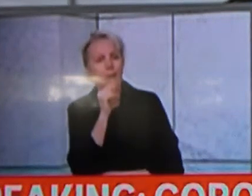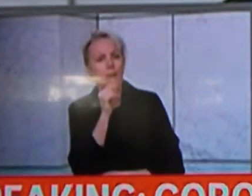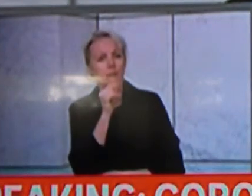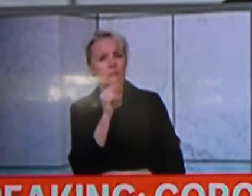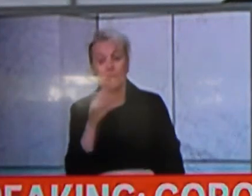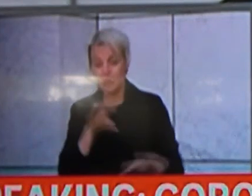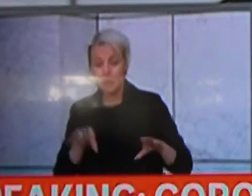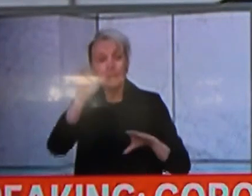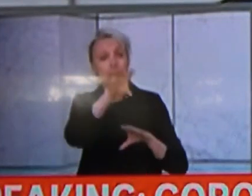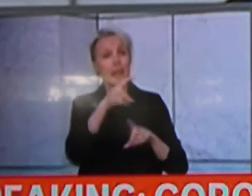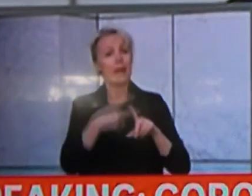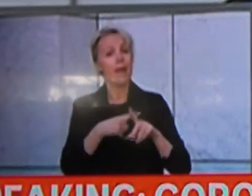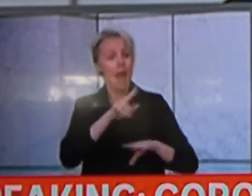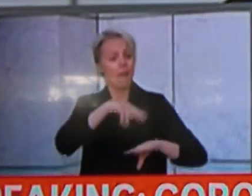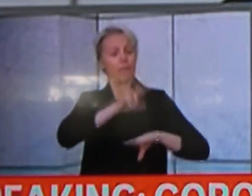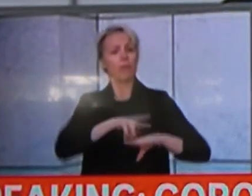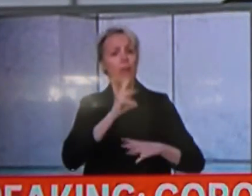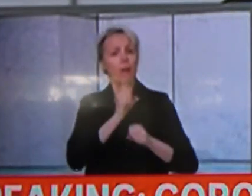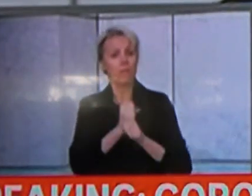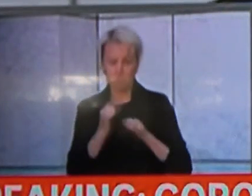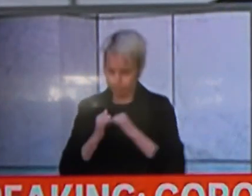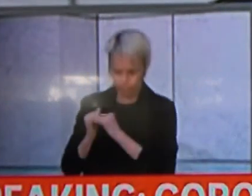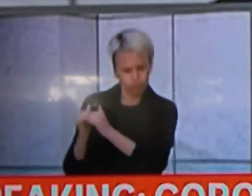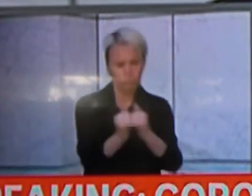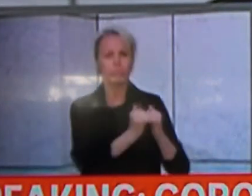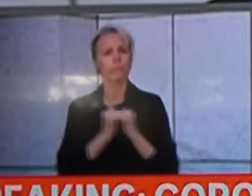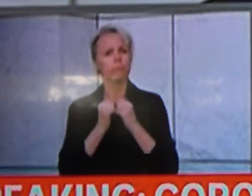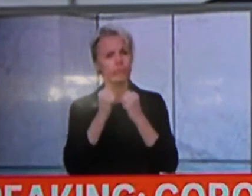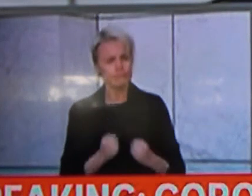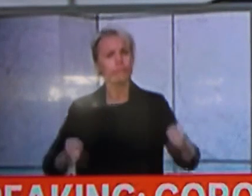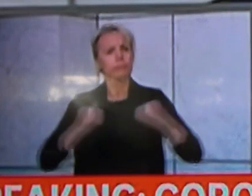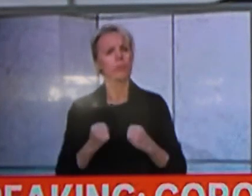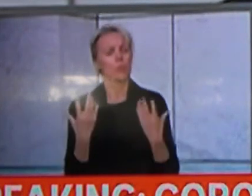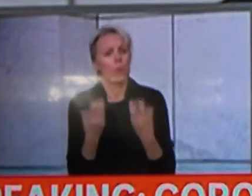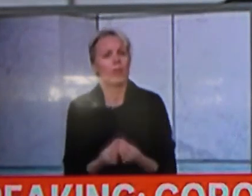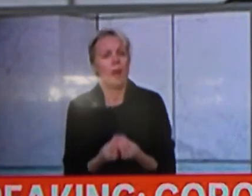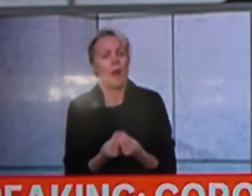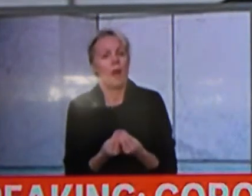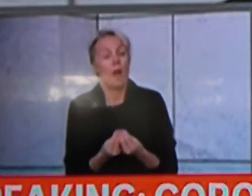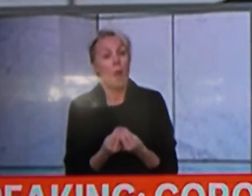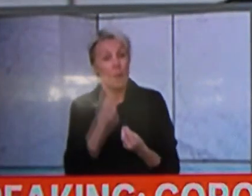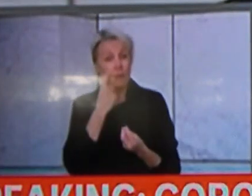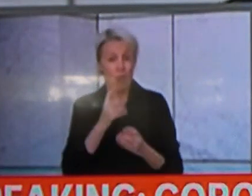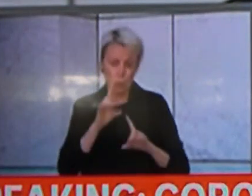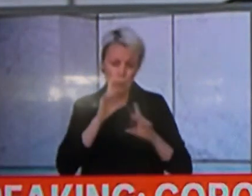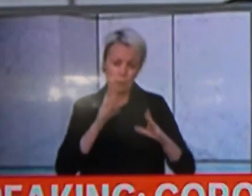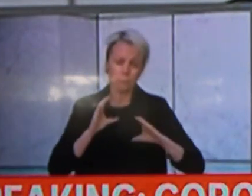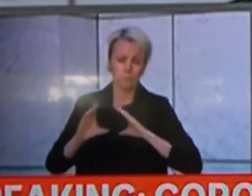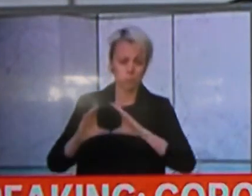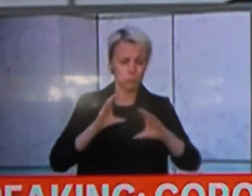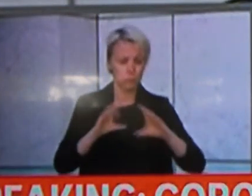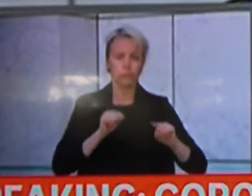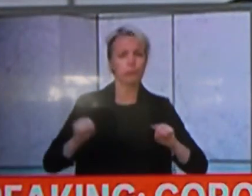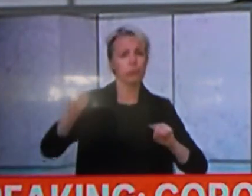with each other and with the Commonwealth to resolve any problems where they came up. But that enabled a lot of clarity to be provided to other states that can face the same